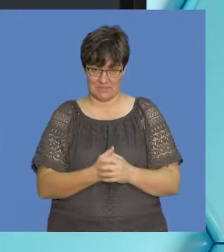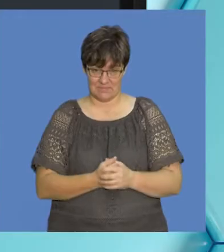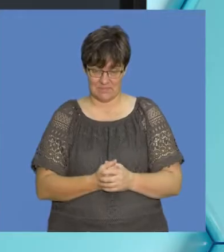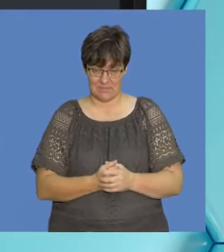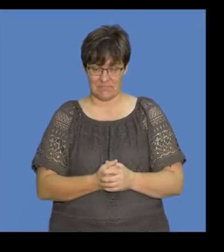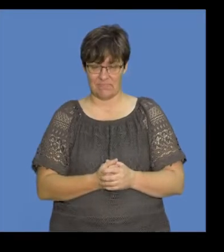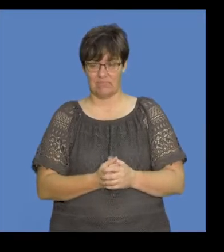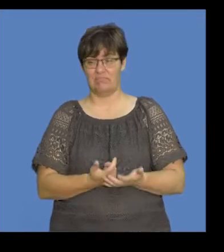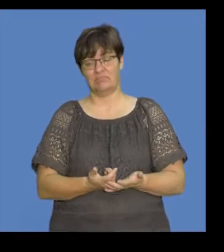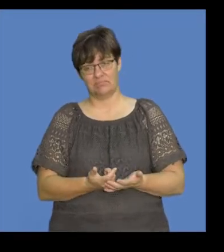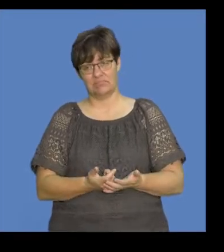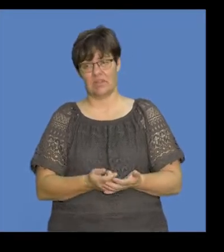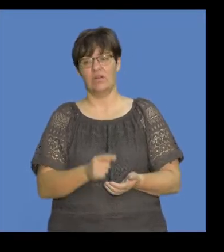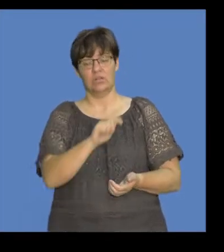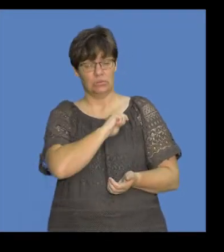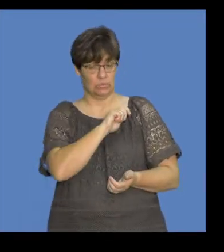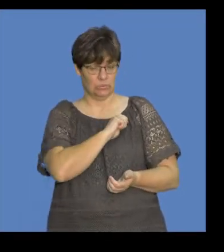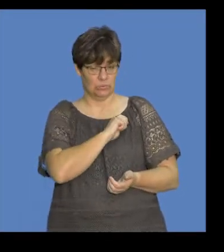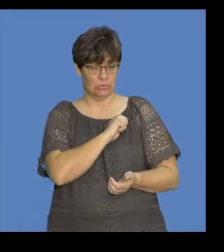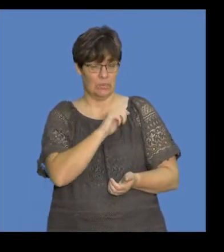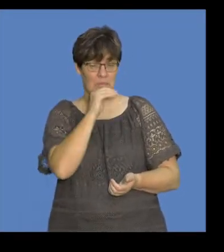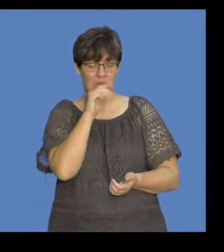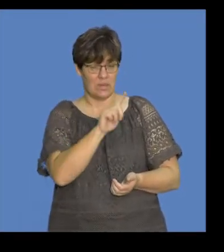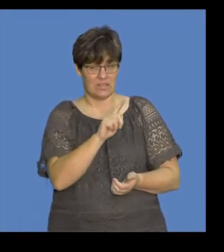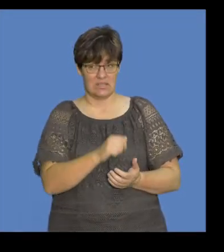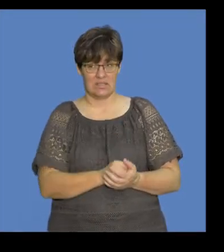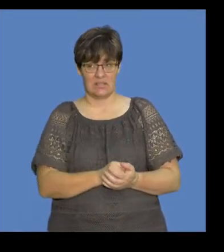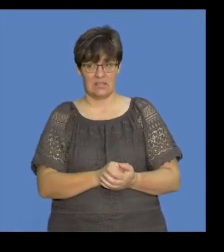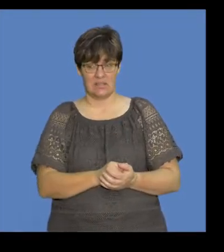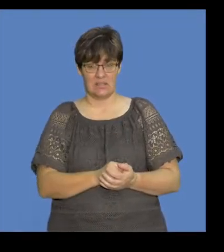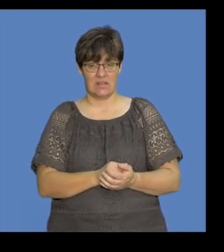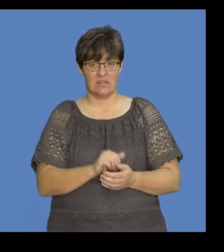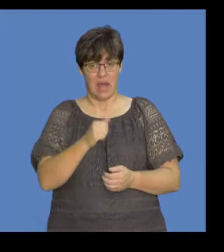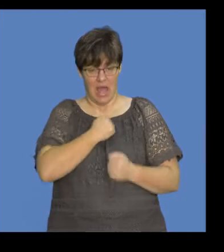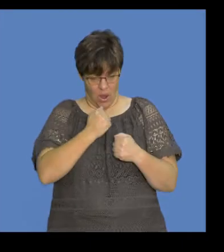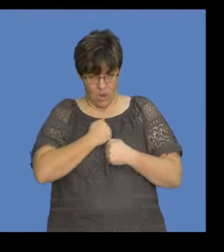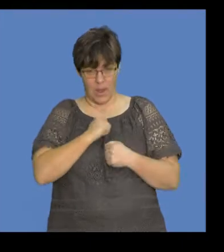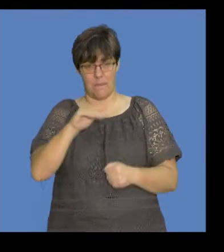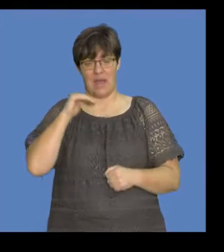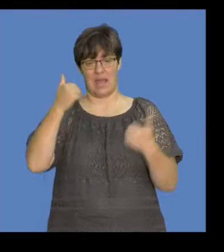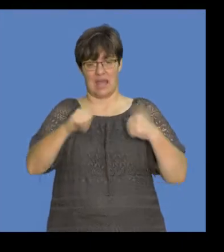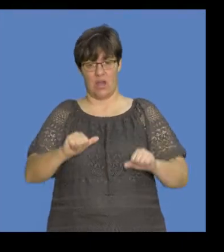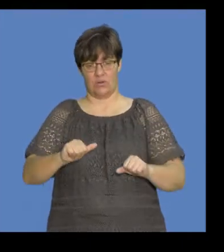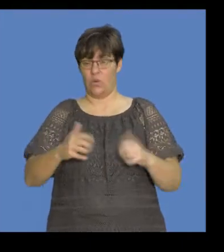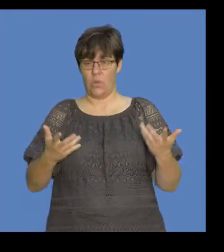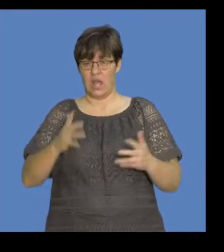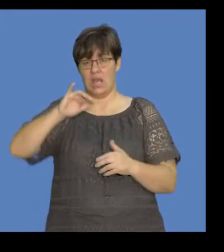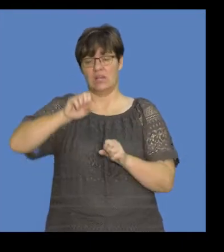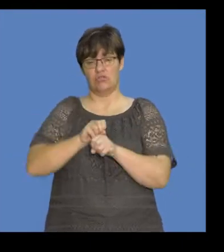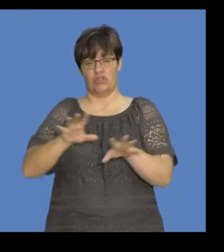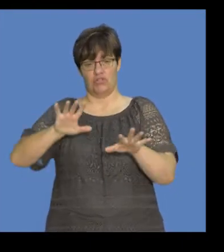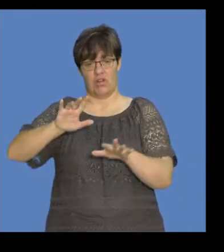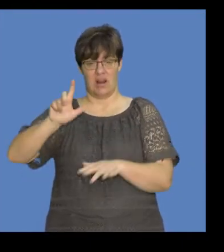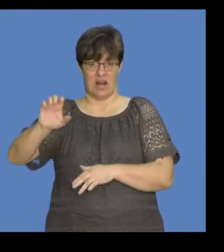now definitely, this means therefore, for us, it's our bank account in our general ledger,